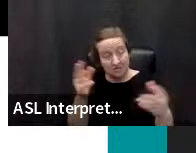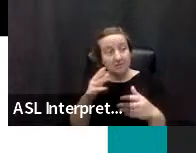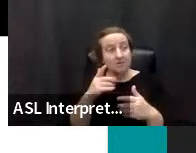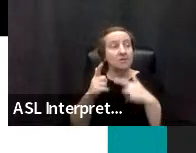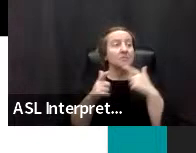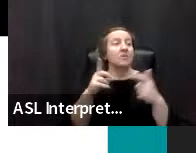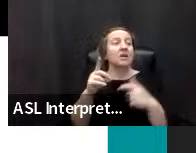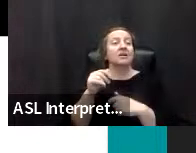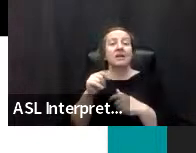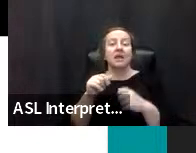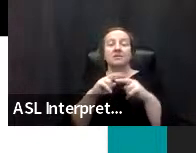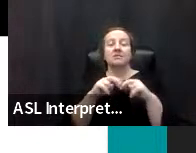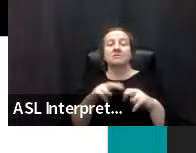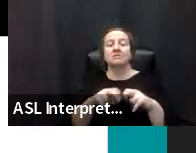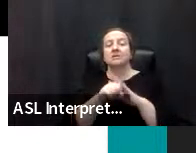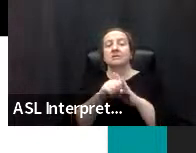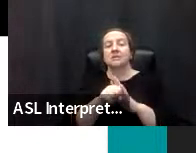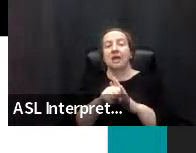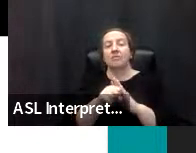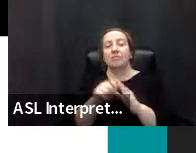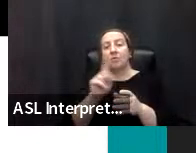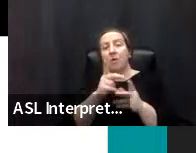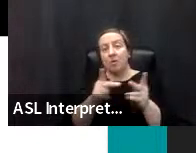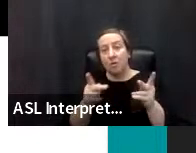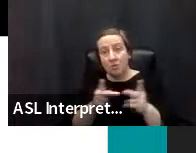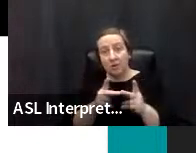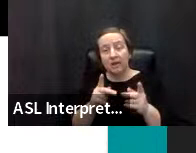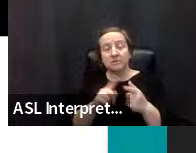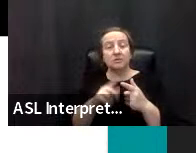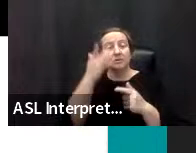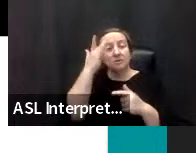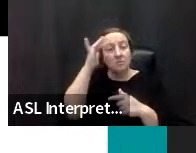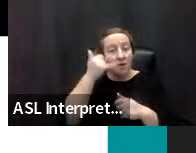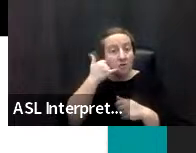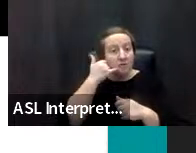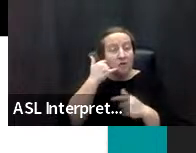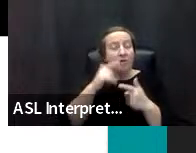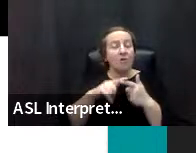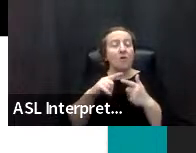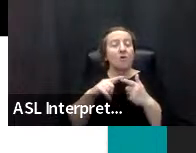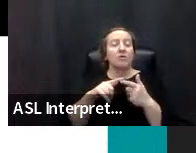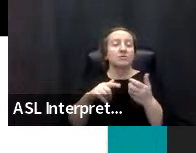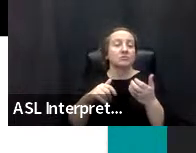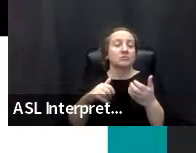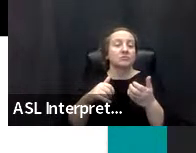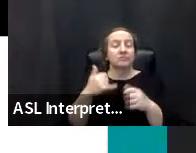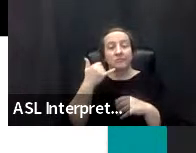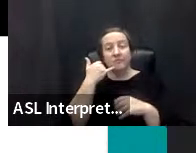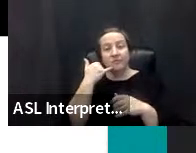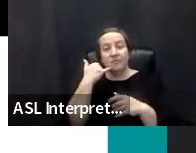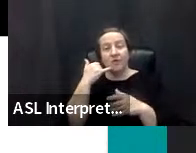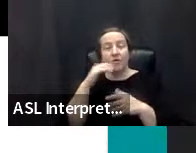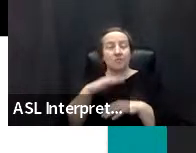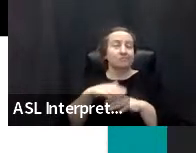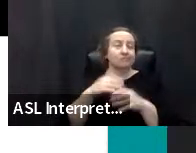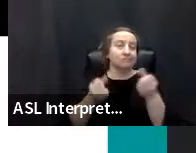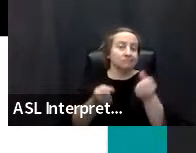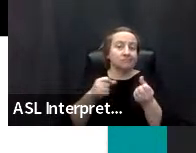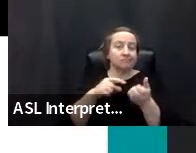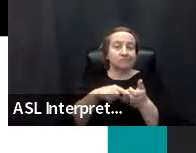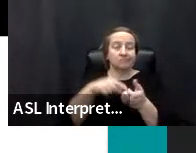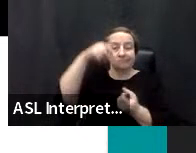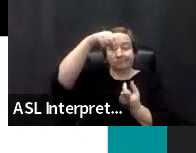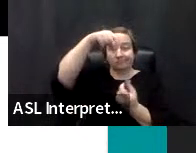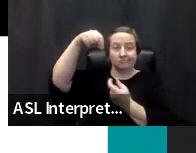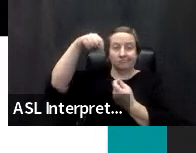of sampleized location recordings from smartphones as well as navigation devices from connected vehicles. And then this data